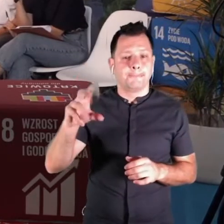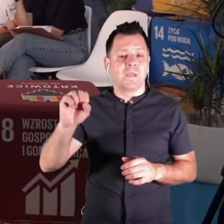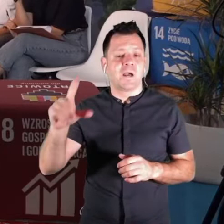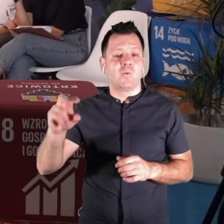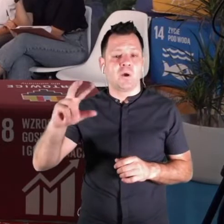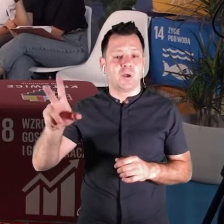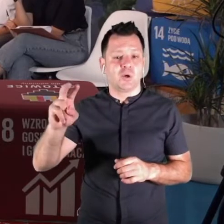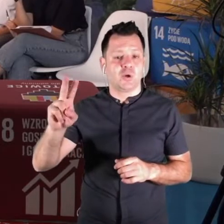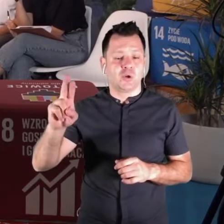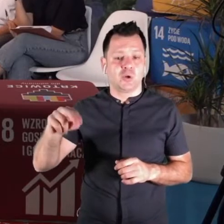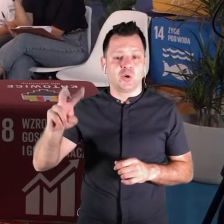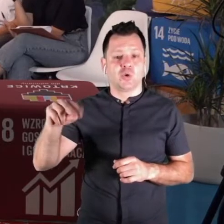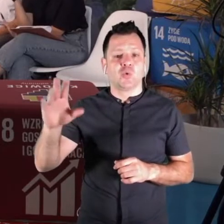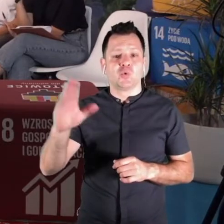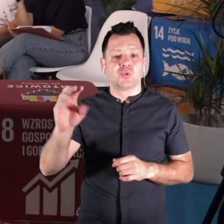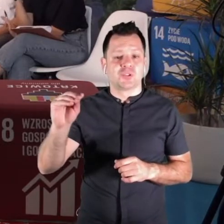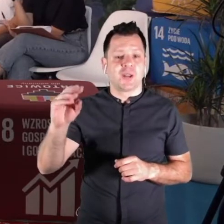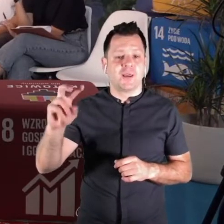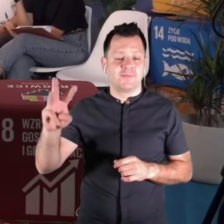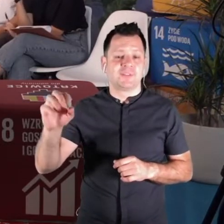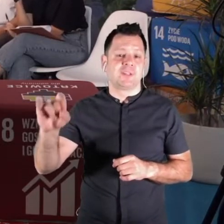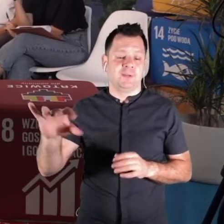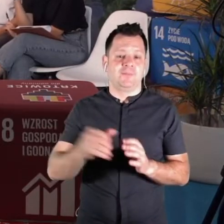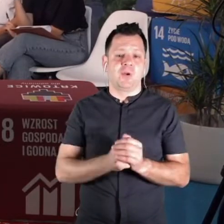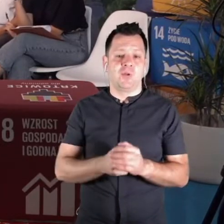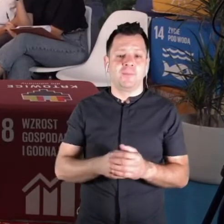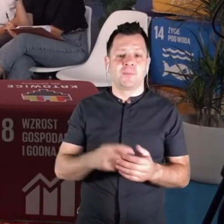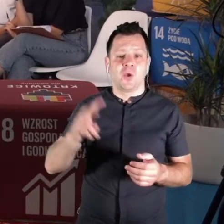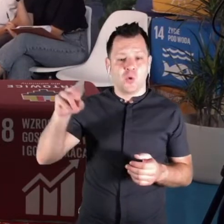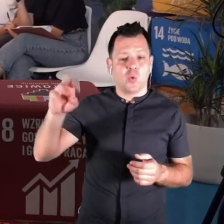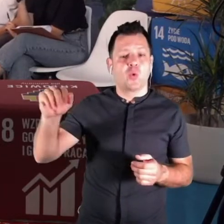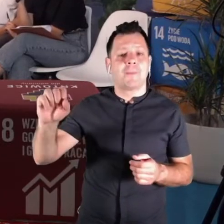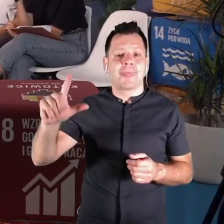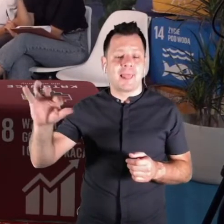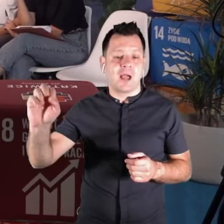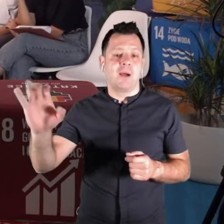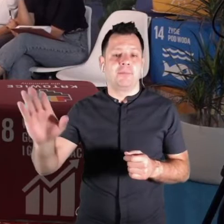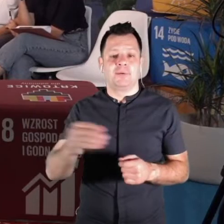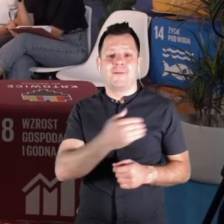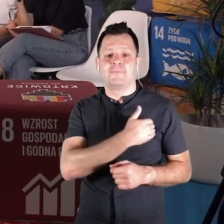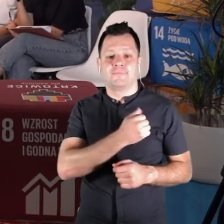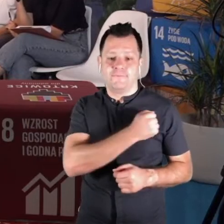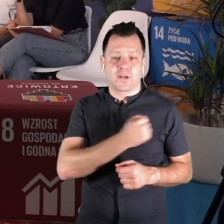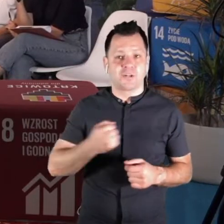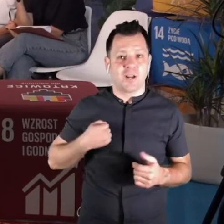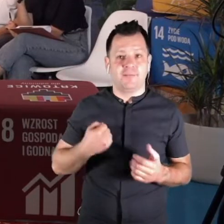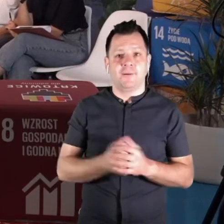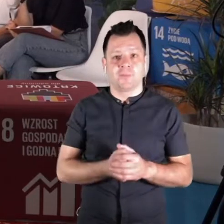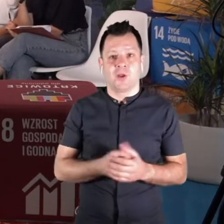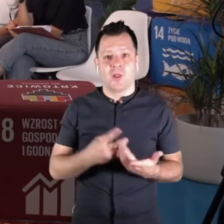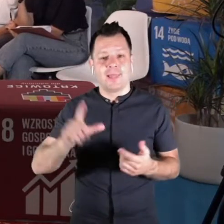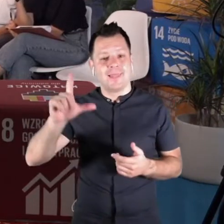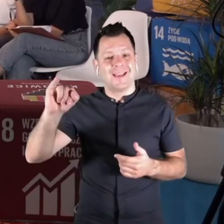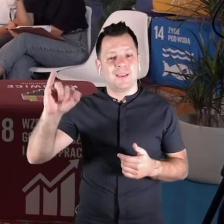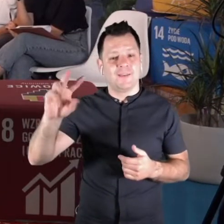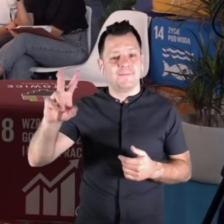see the Living Lab, which has no space. It's more service-based concept,